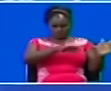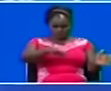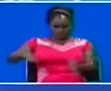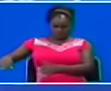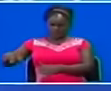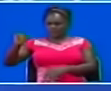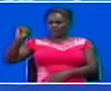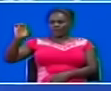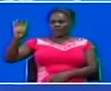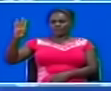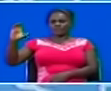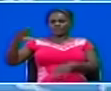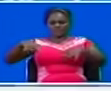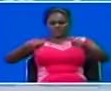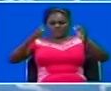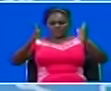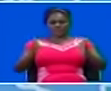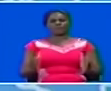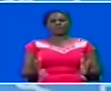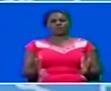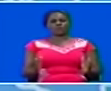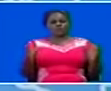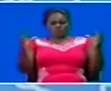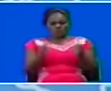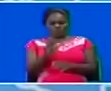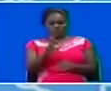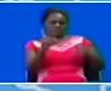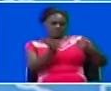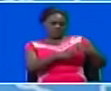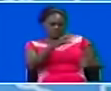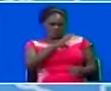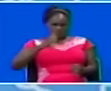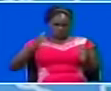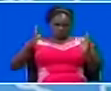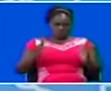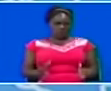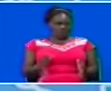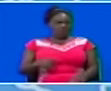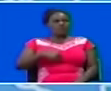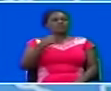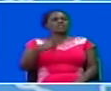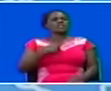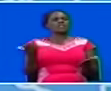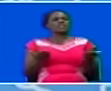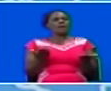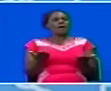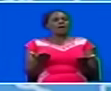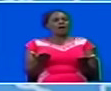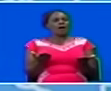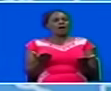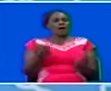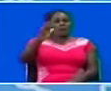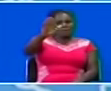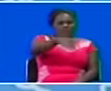That IEBC chairperson Wafula Chebukati and his team of six commissioners this morning paid a courtesy call on National